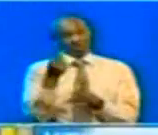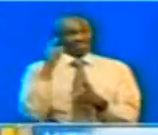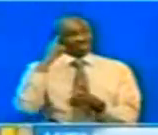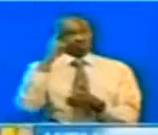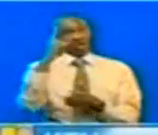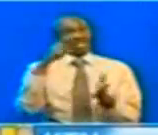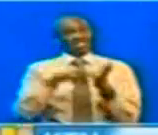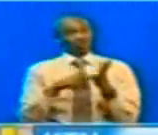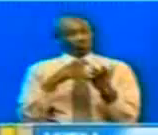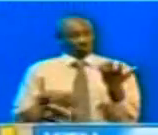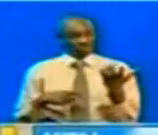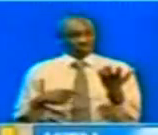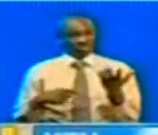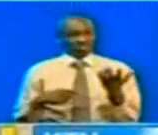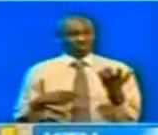the issues